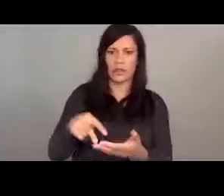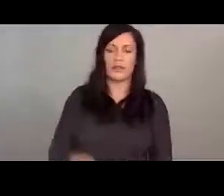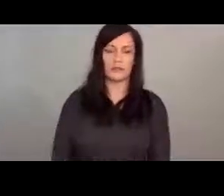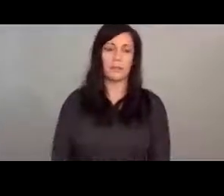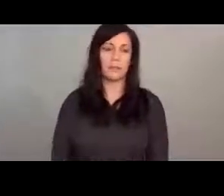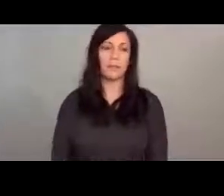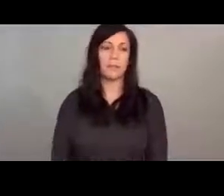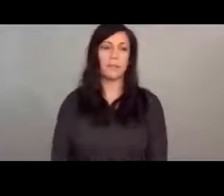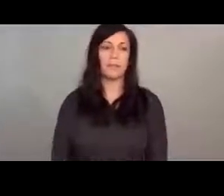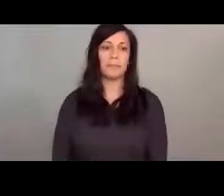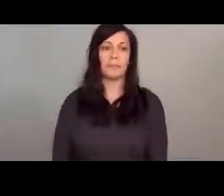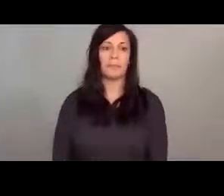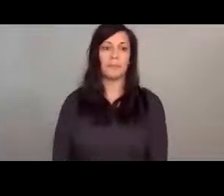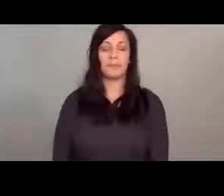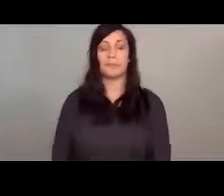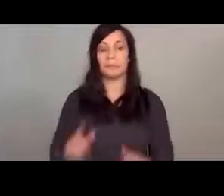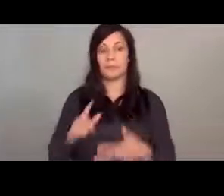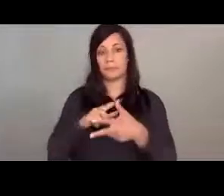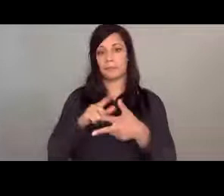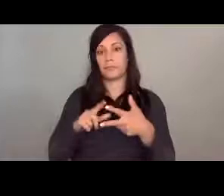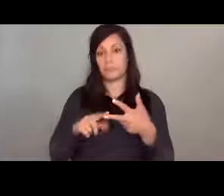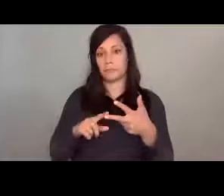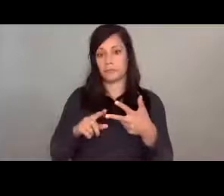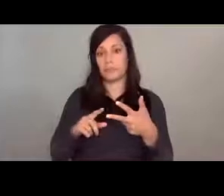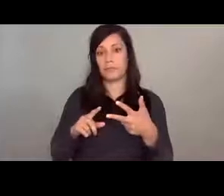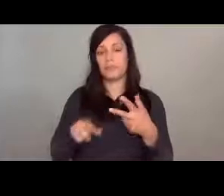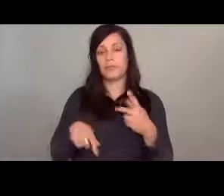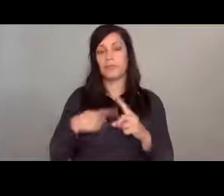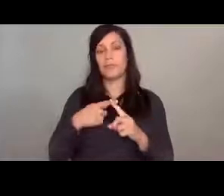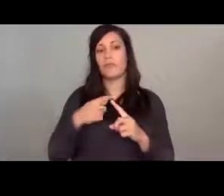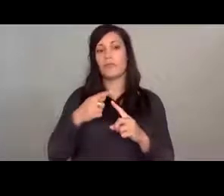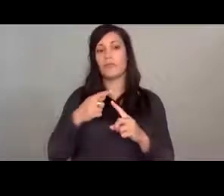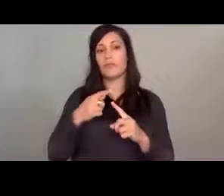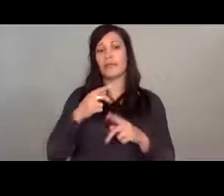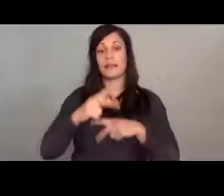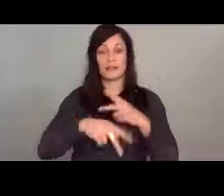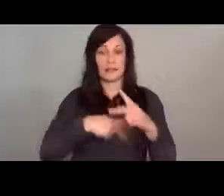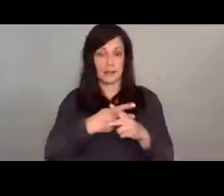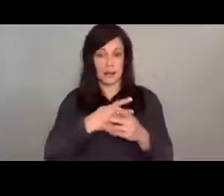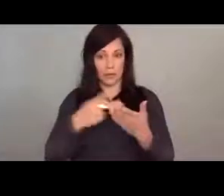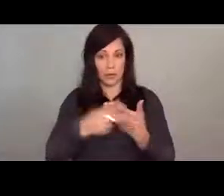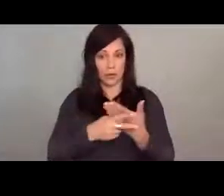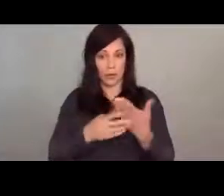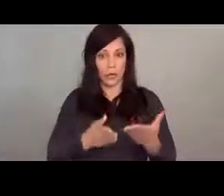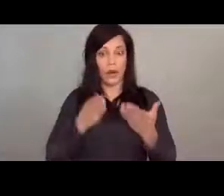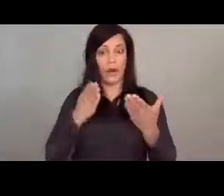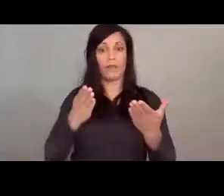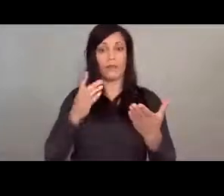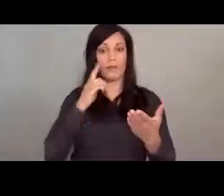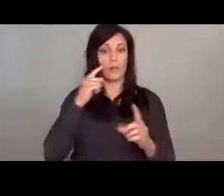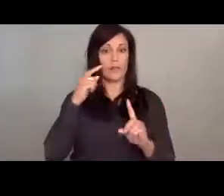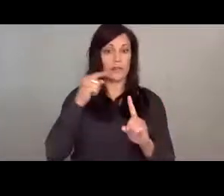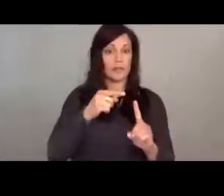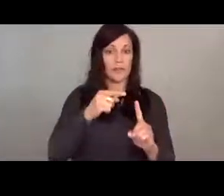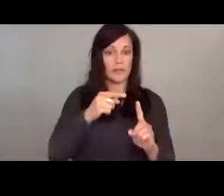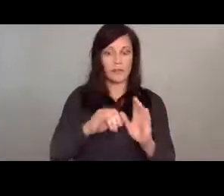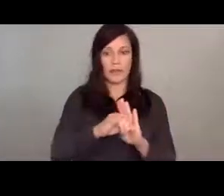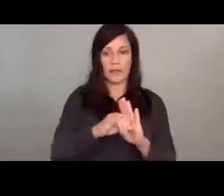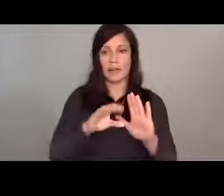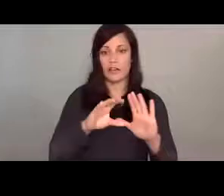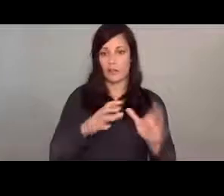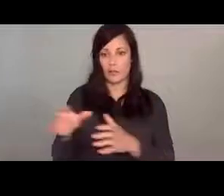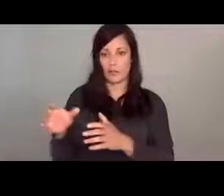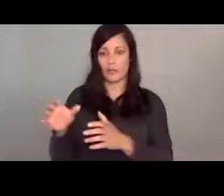Now we have 3 questions here about the types of programs we offer to specific identity groups.